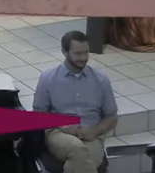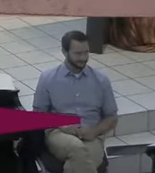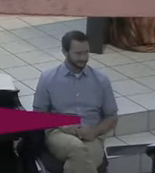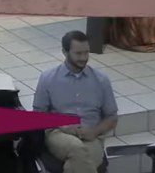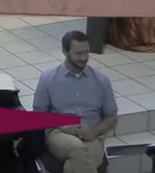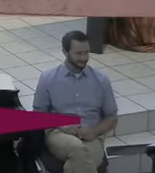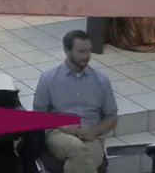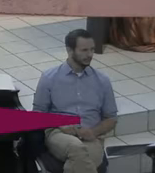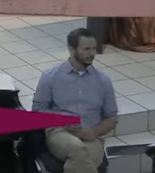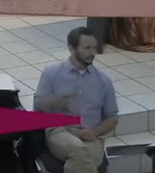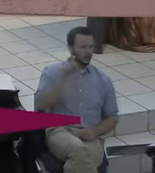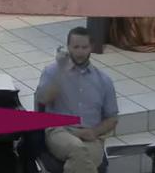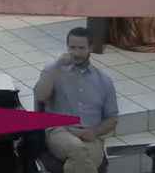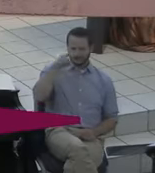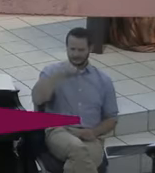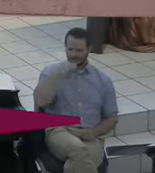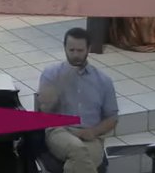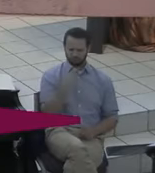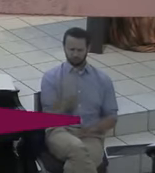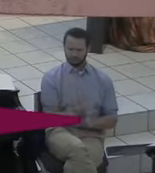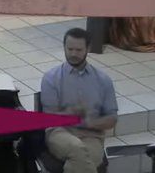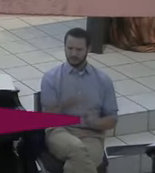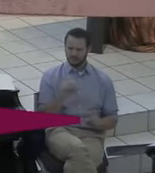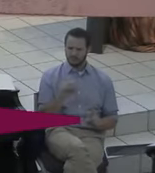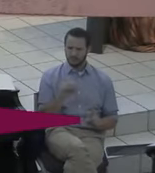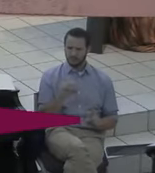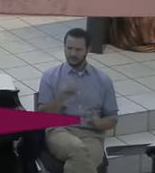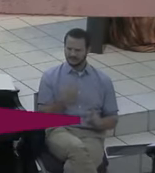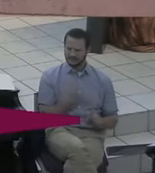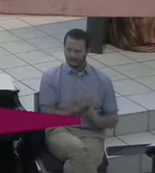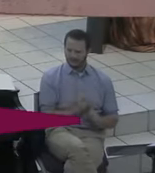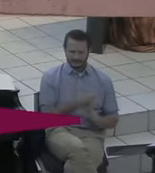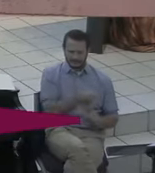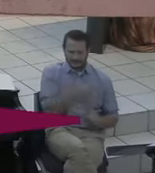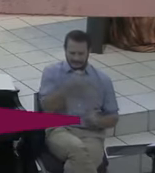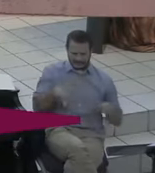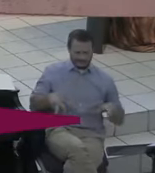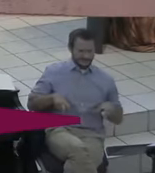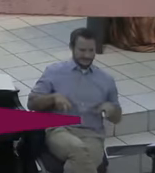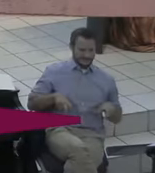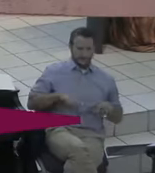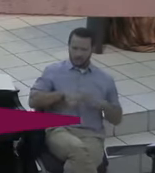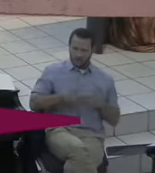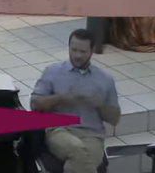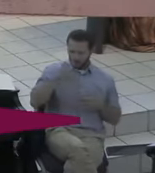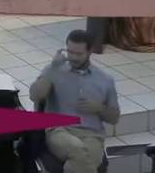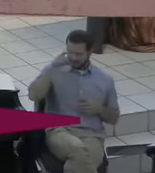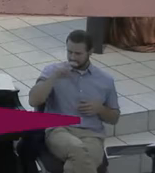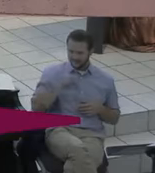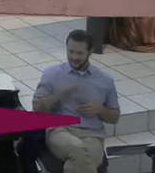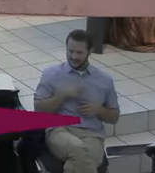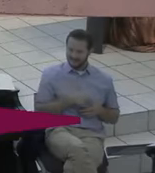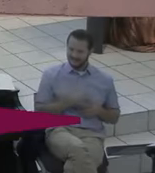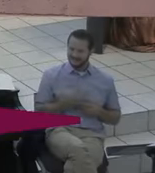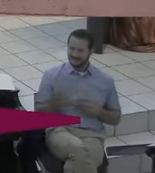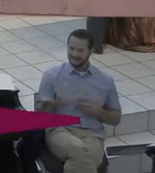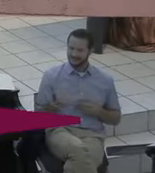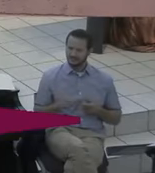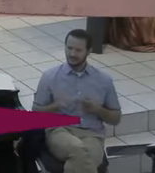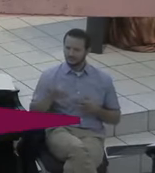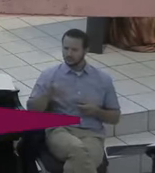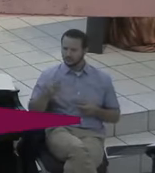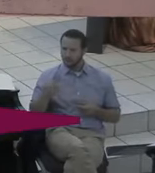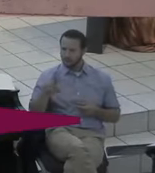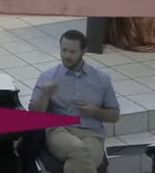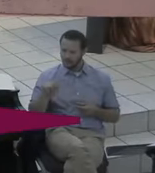Wisdom was not contained just to Moses. Moses did not hoard his wisdom. Instead, he extended it to Joshua.